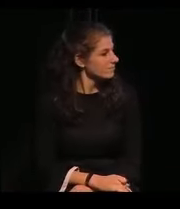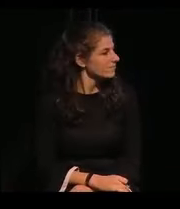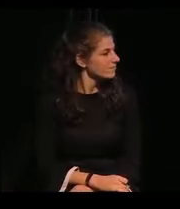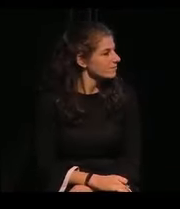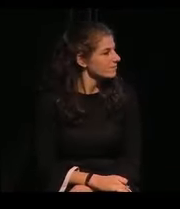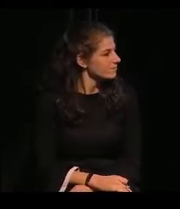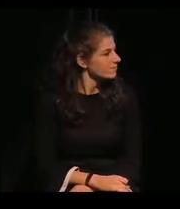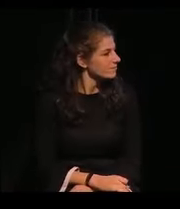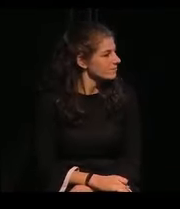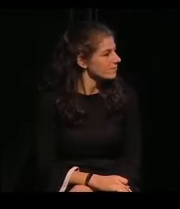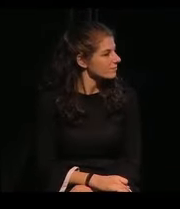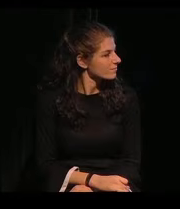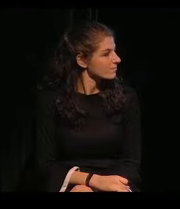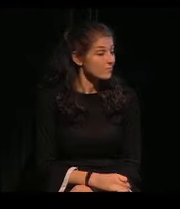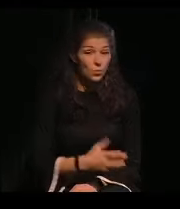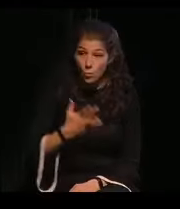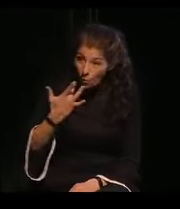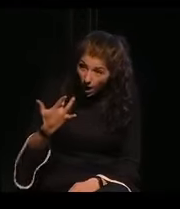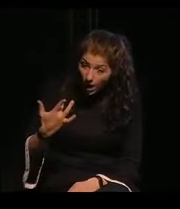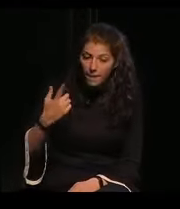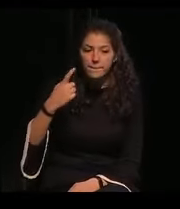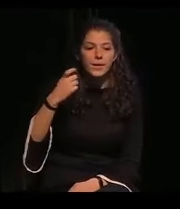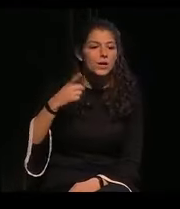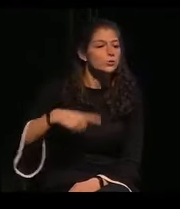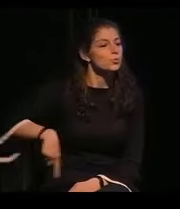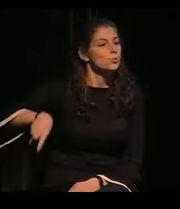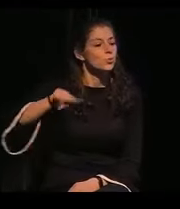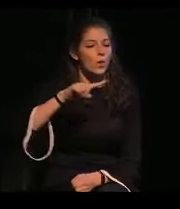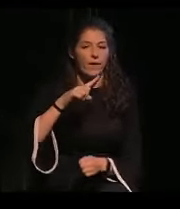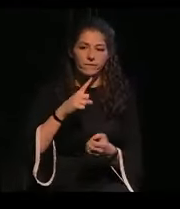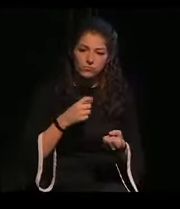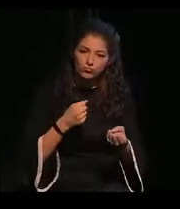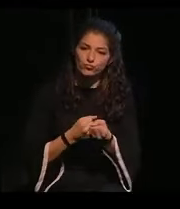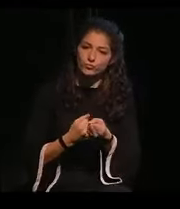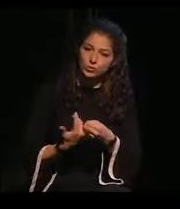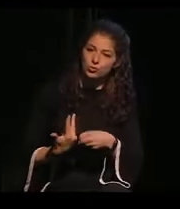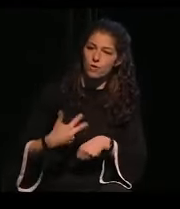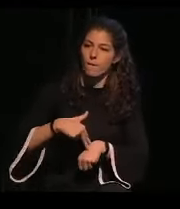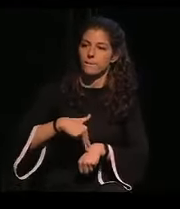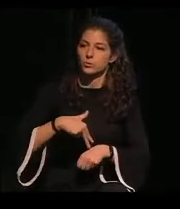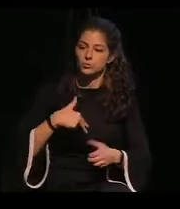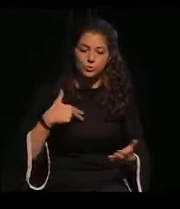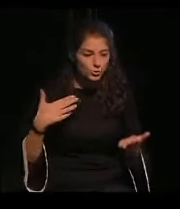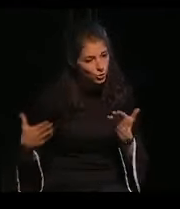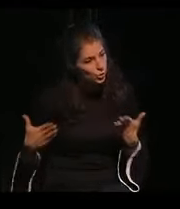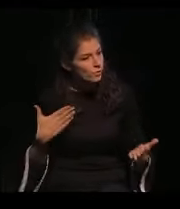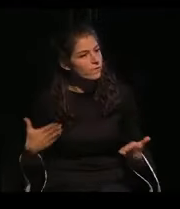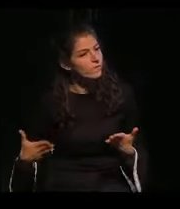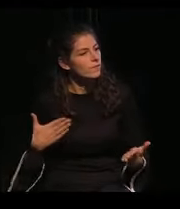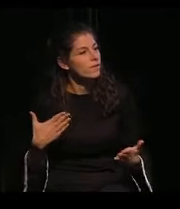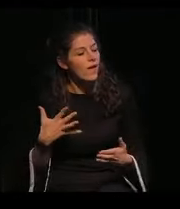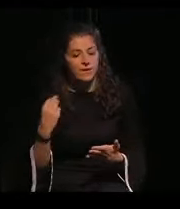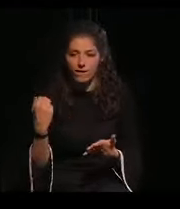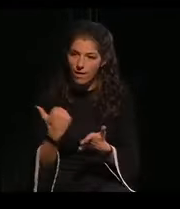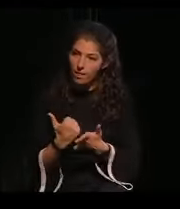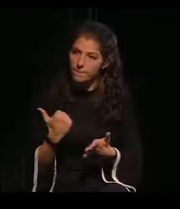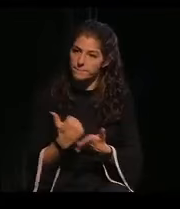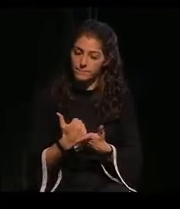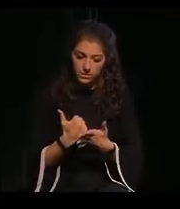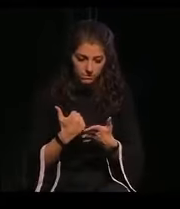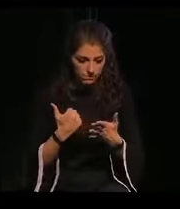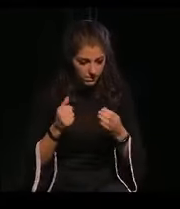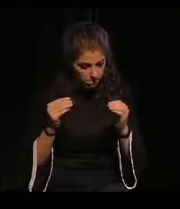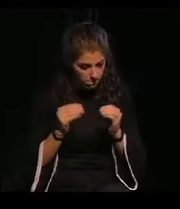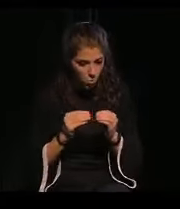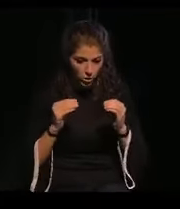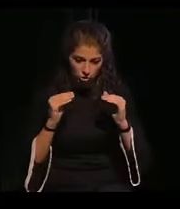Why? Because you all have stood up to serve and help bring greater